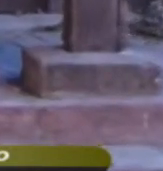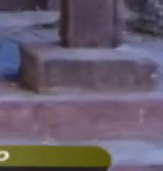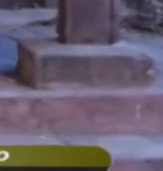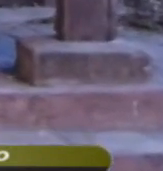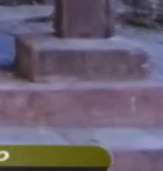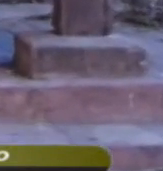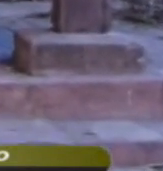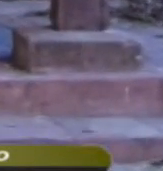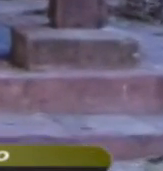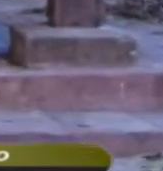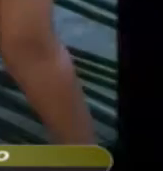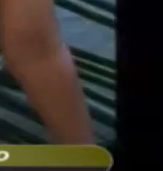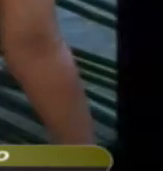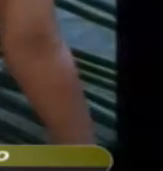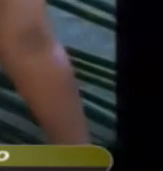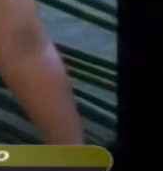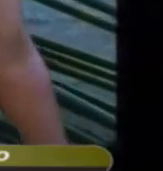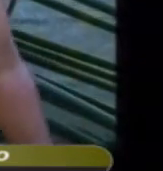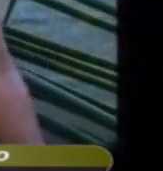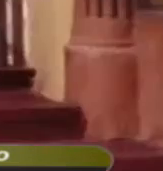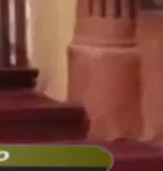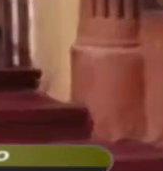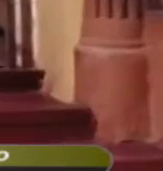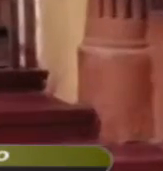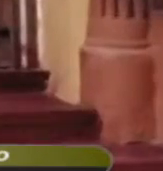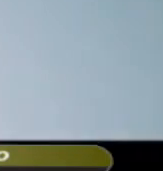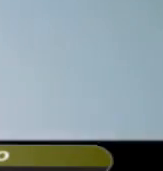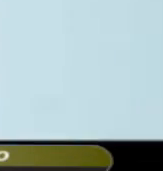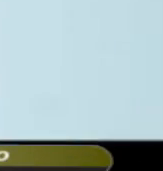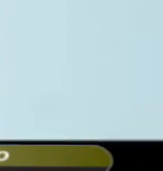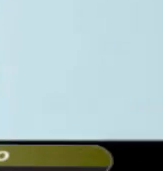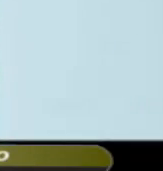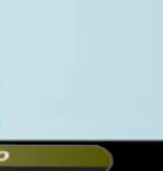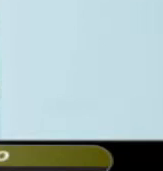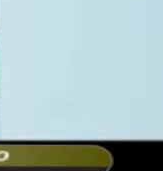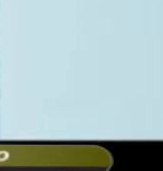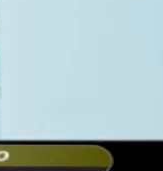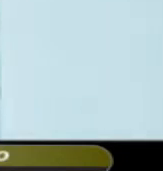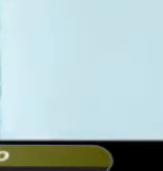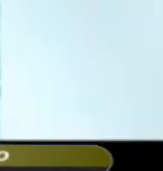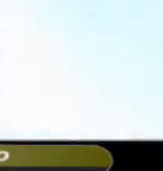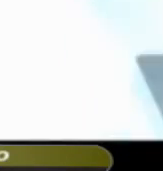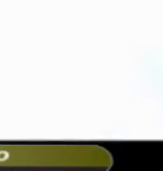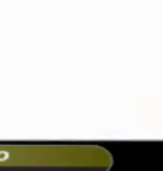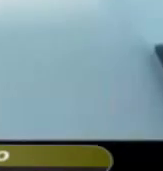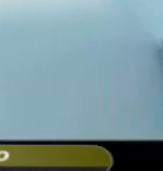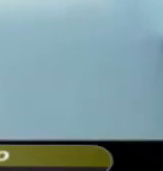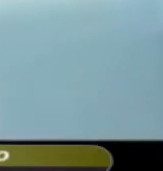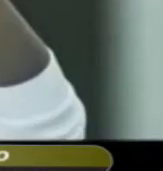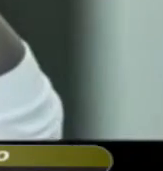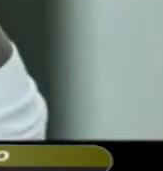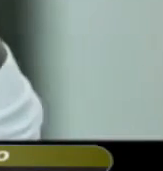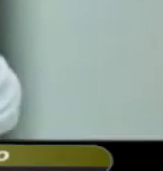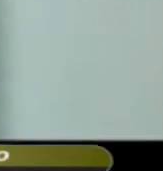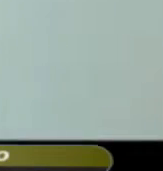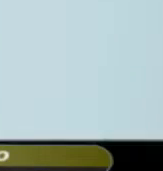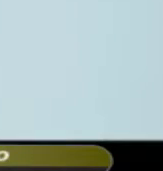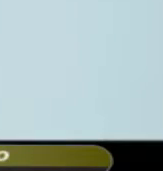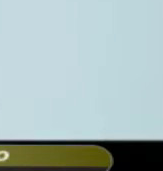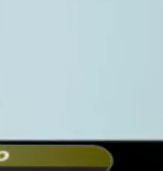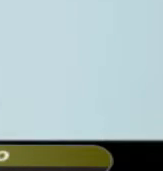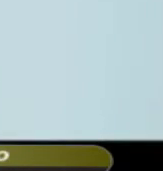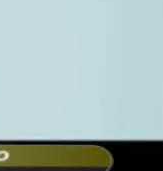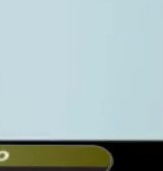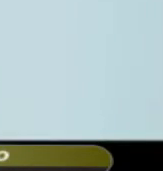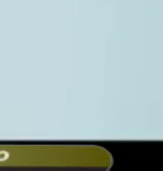bill. Oh, no, no, no, no. I've been there before. I wanna give you